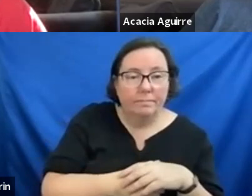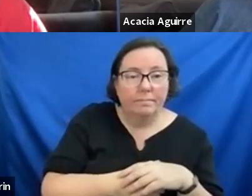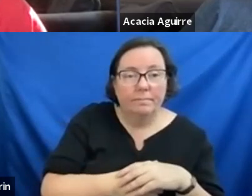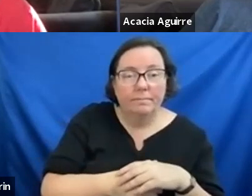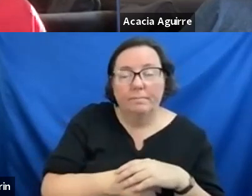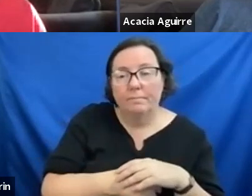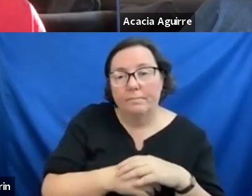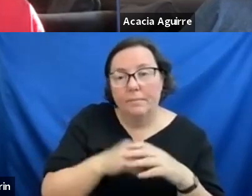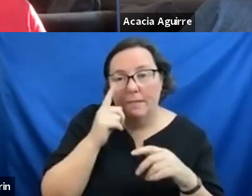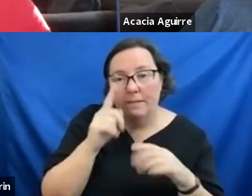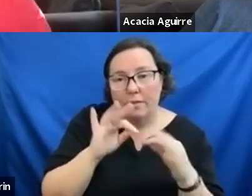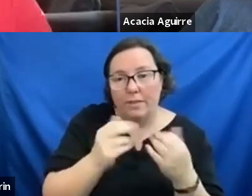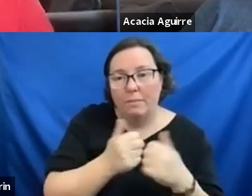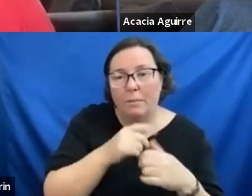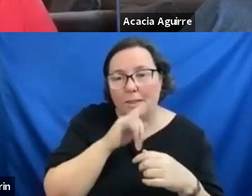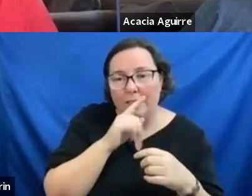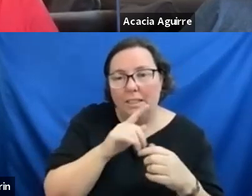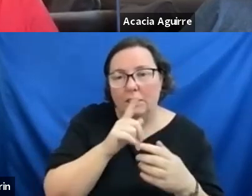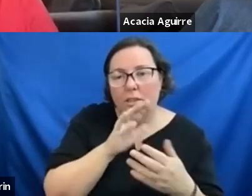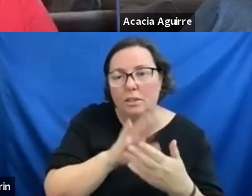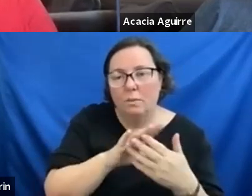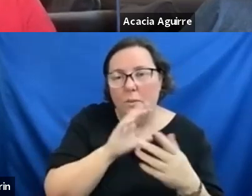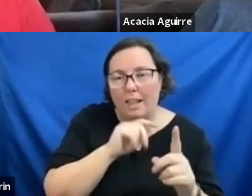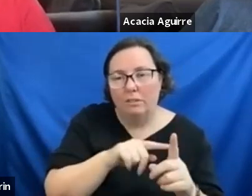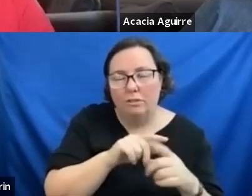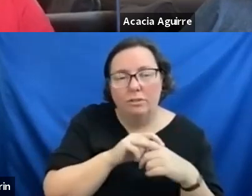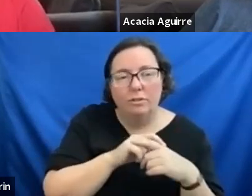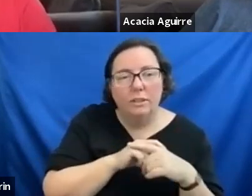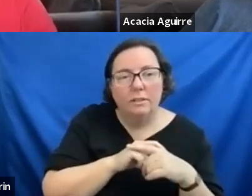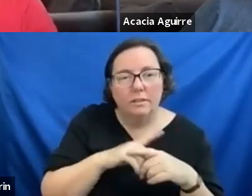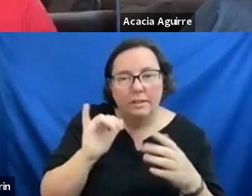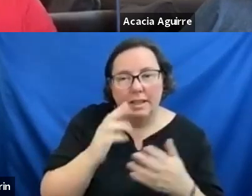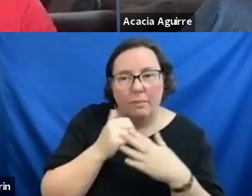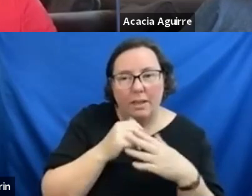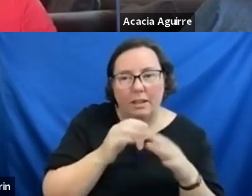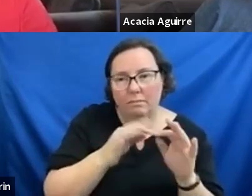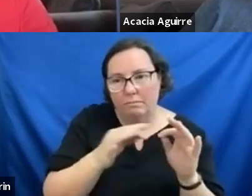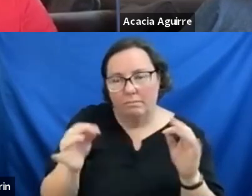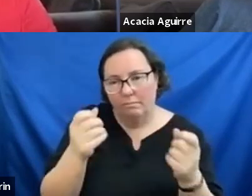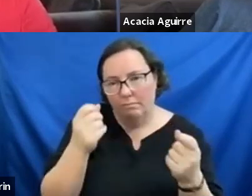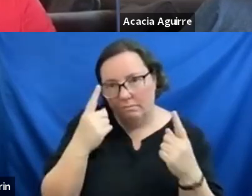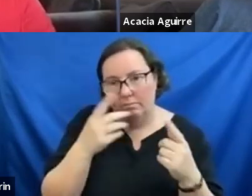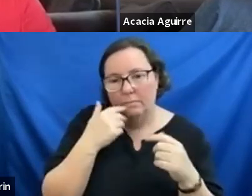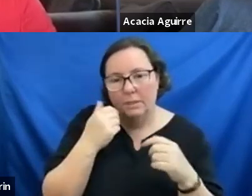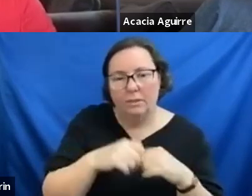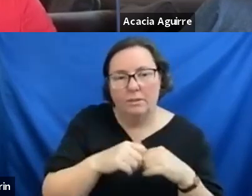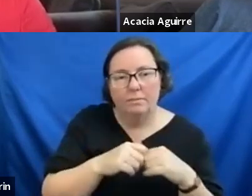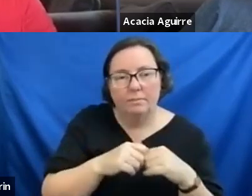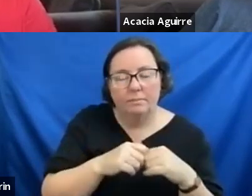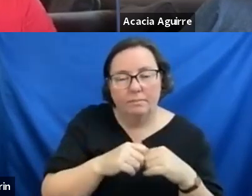school-aged children. That would get us closer to the summary sentence.